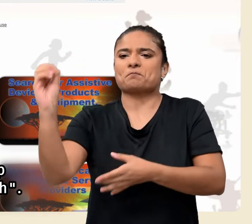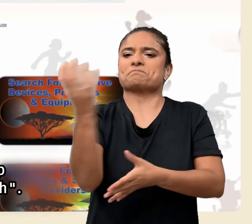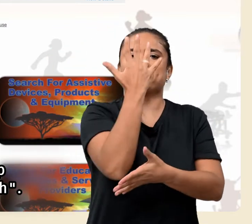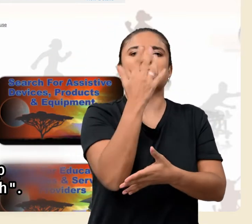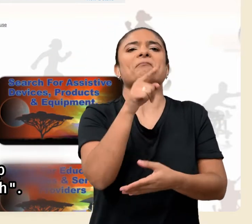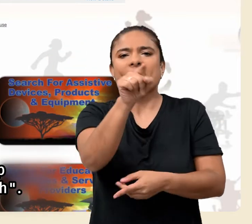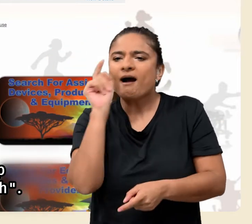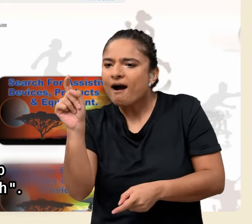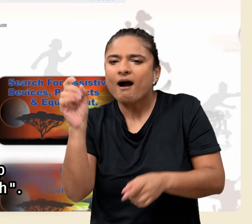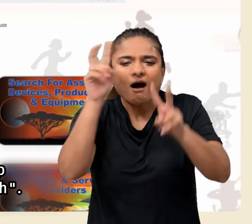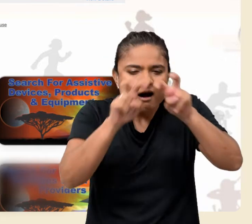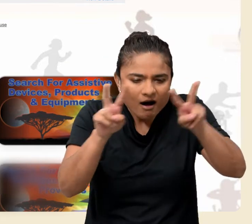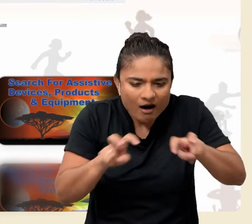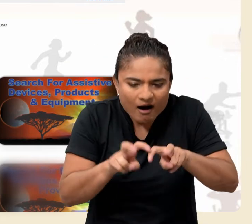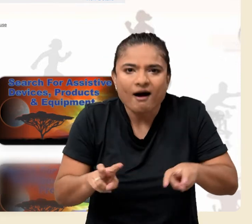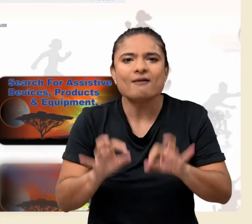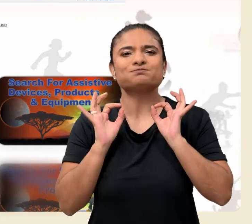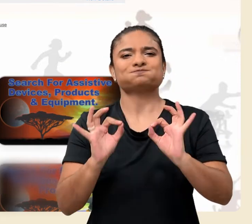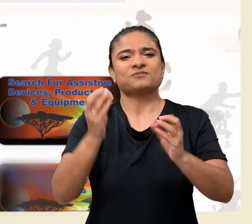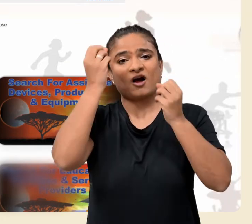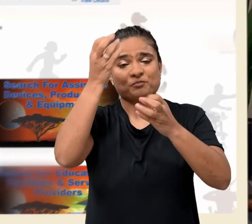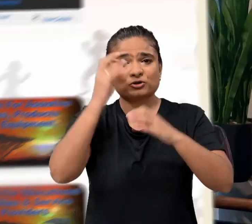looking for and hit search.